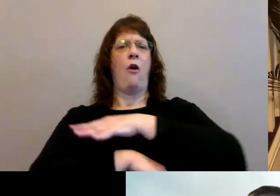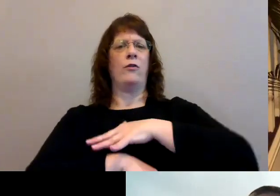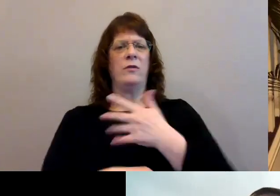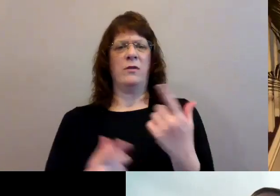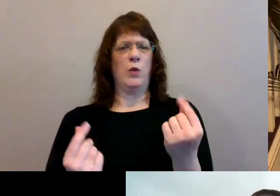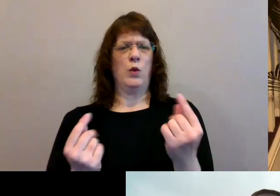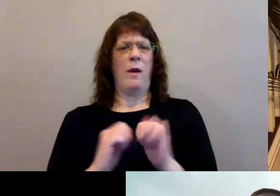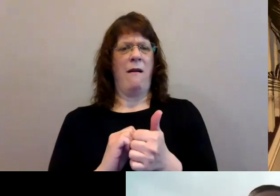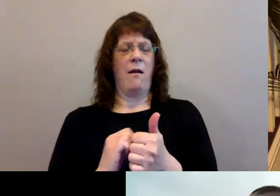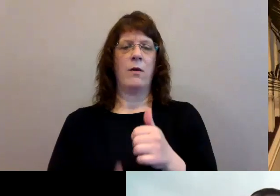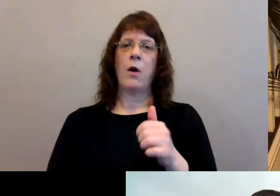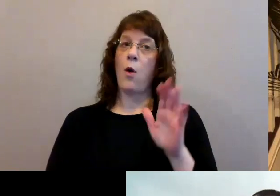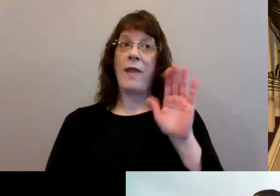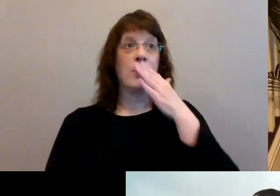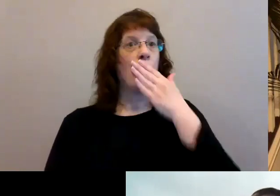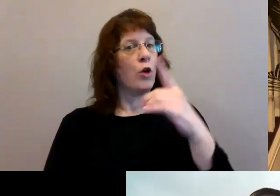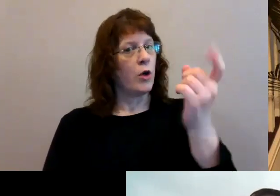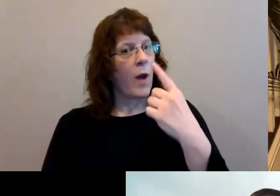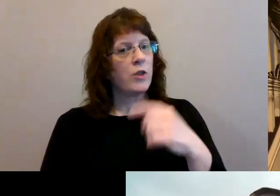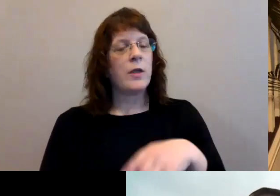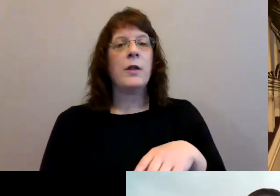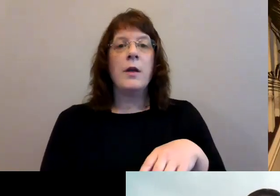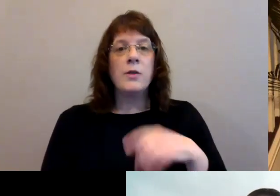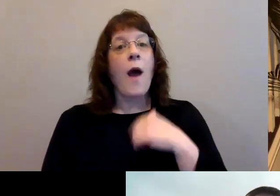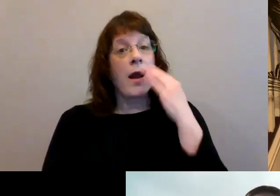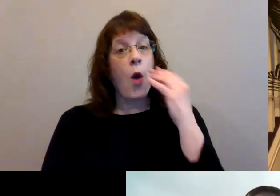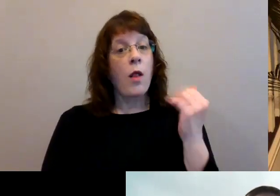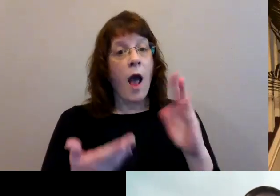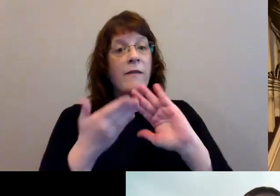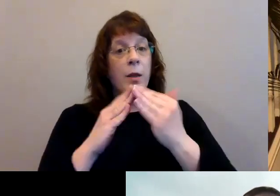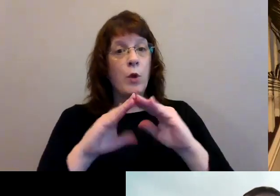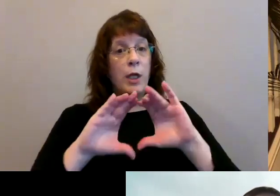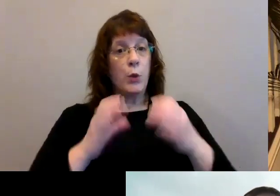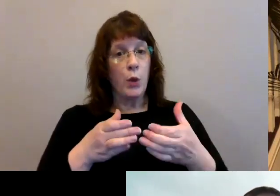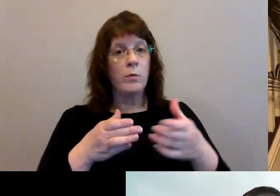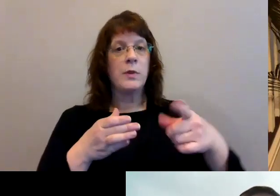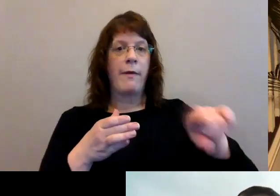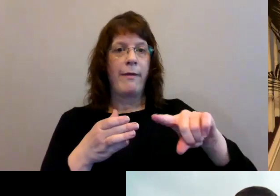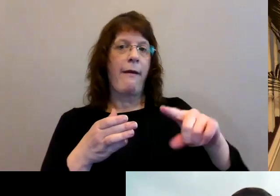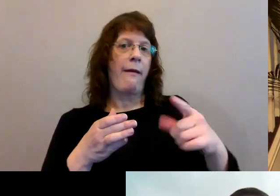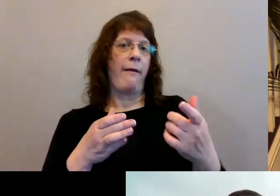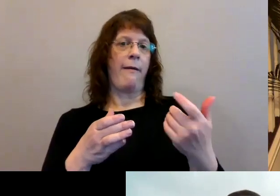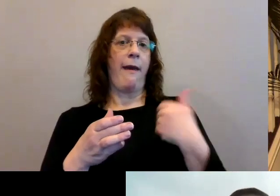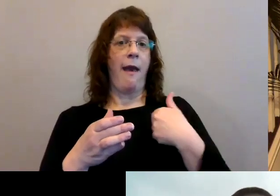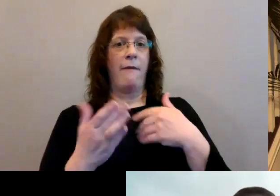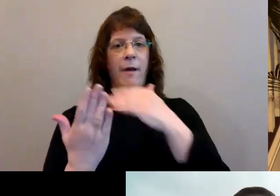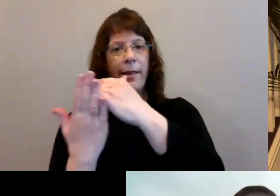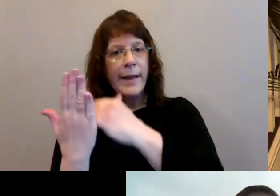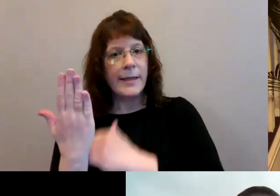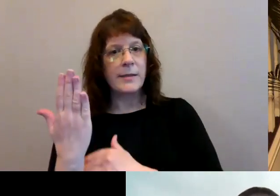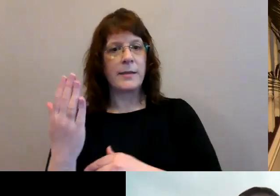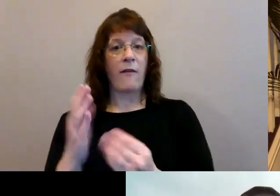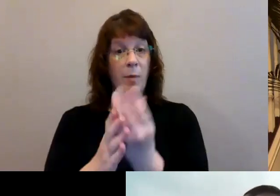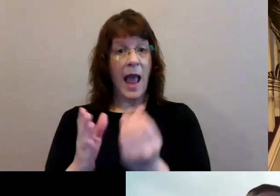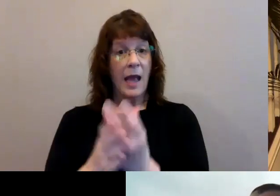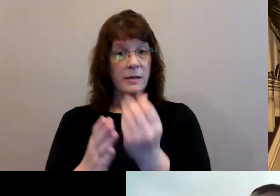That's a very good question. So I know that there's a lot of community groups that have lists of plants that are